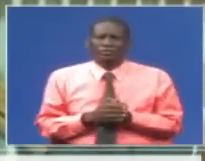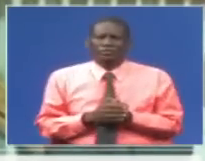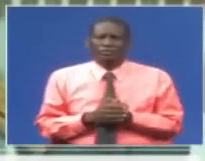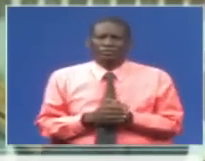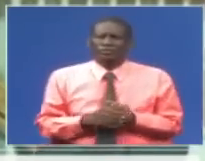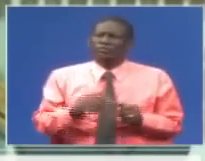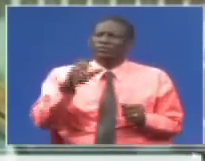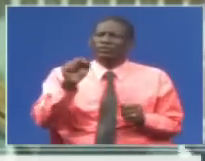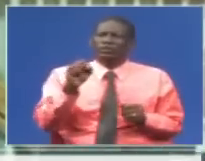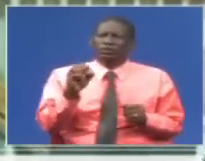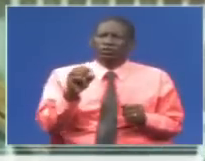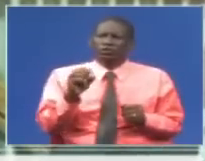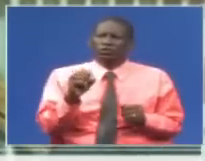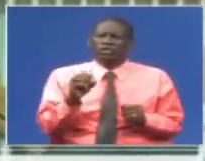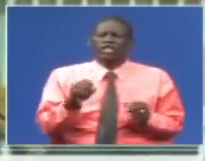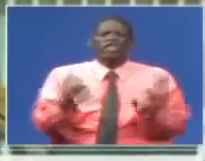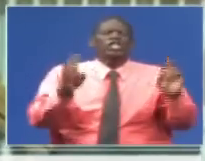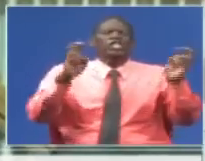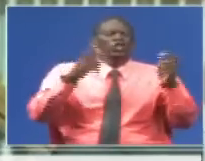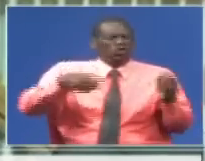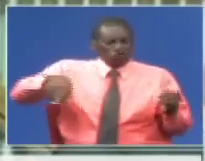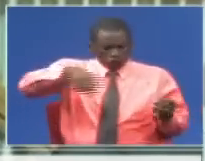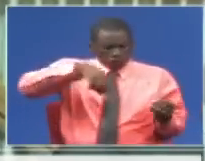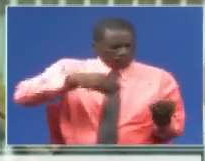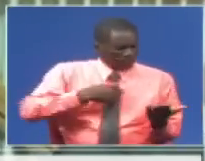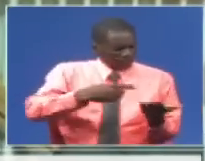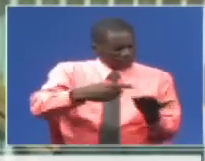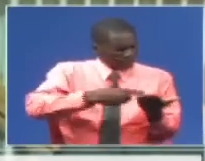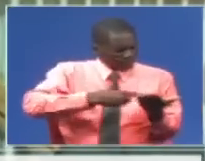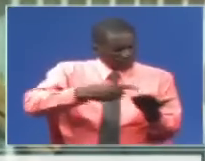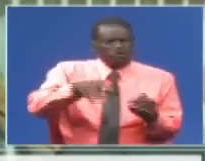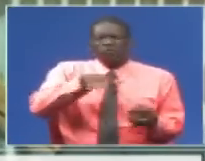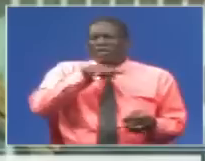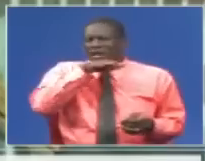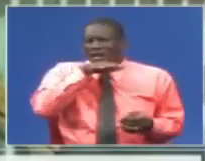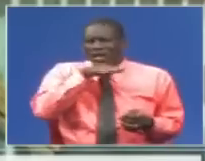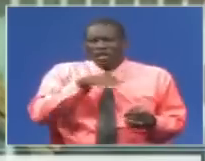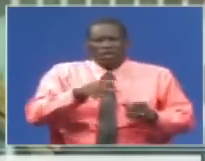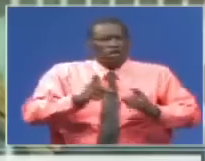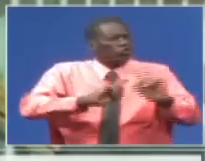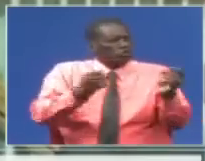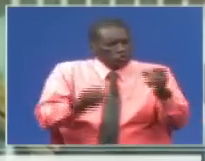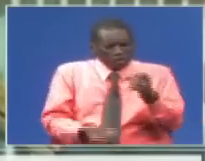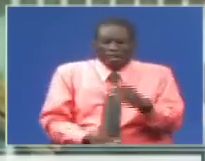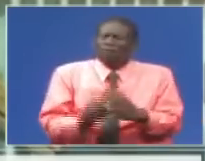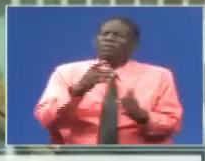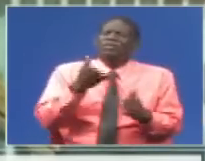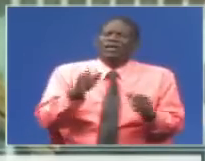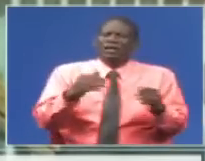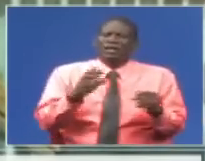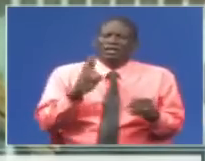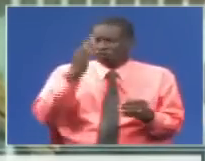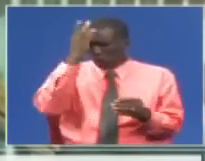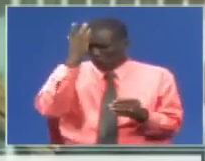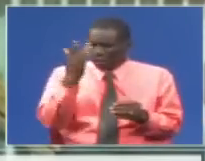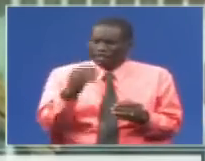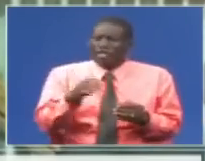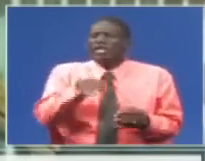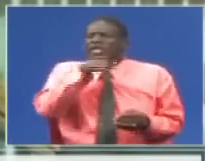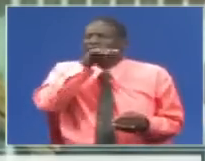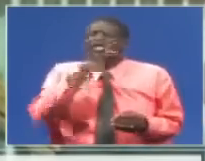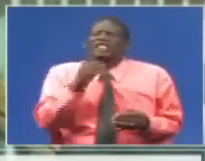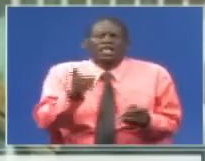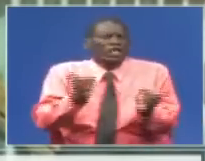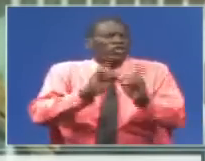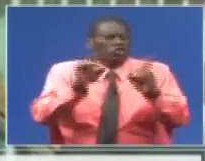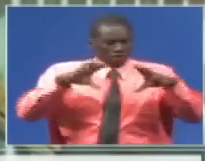So the issue of us having a discussion does not even arise, because he says he doesn't recognize William Ruto